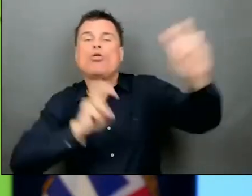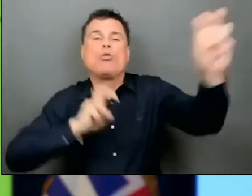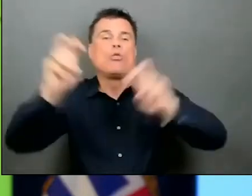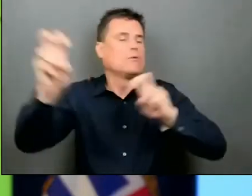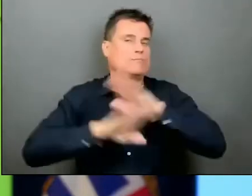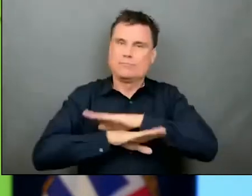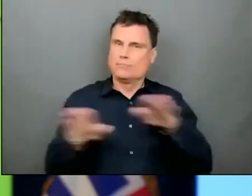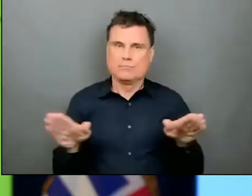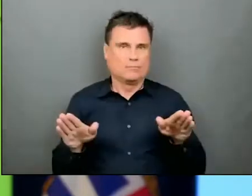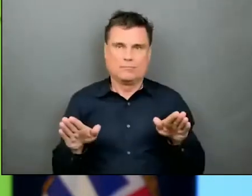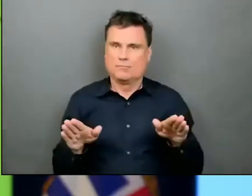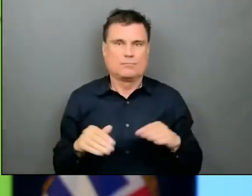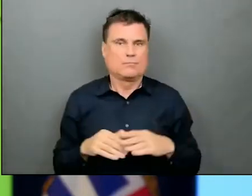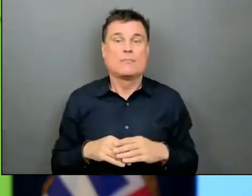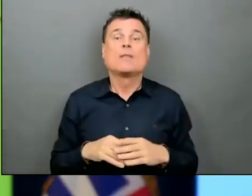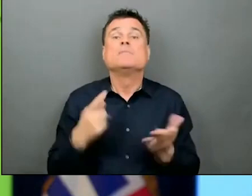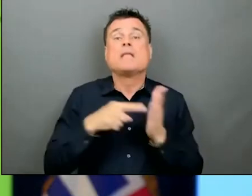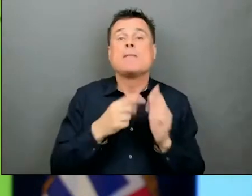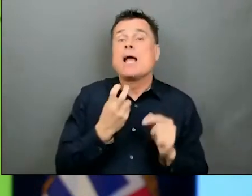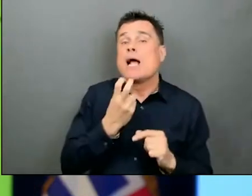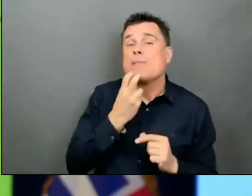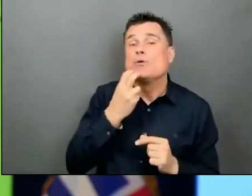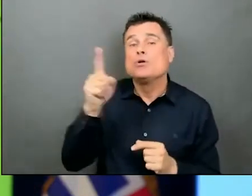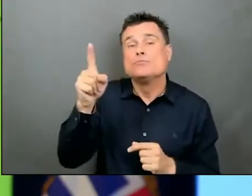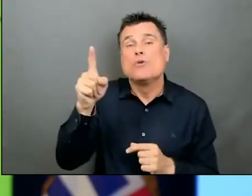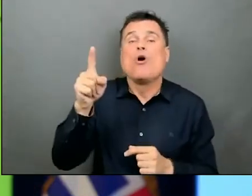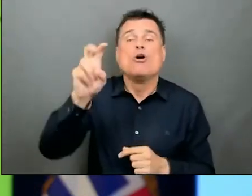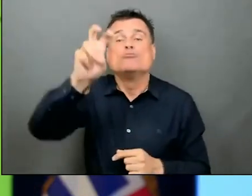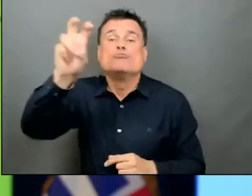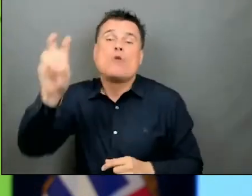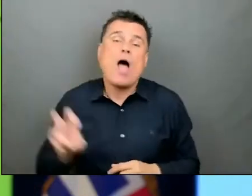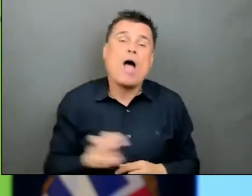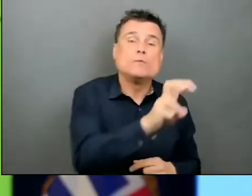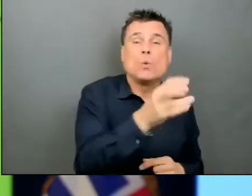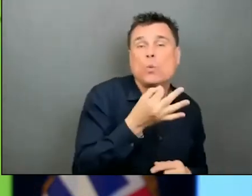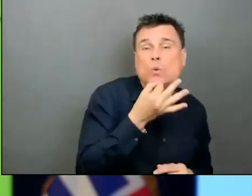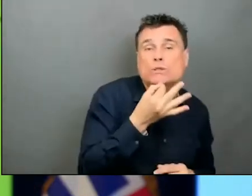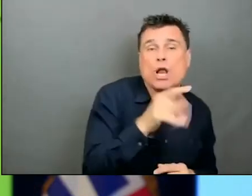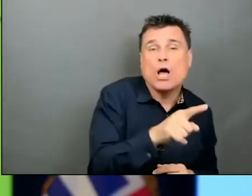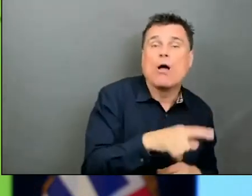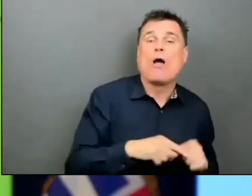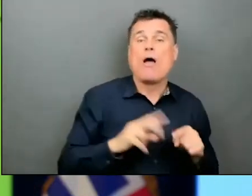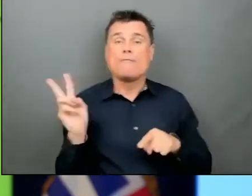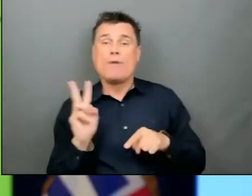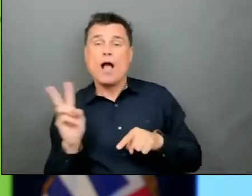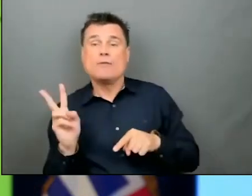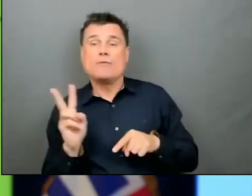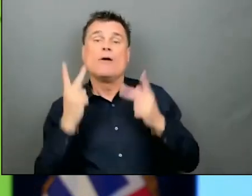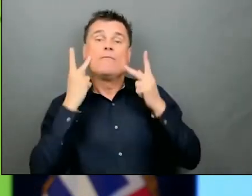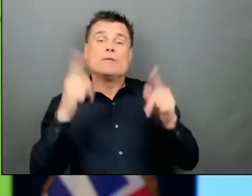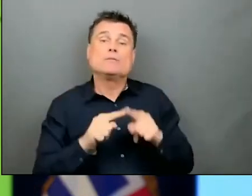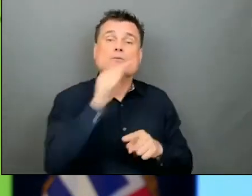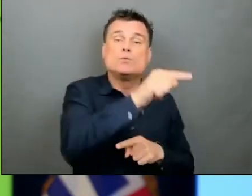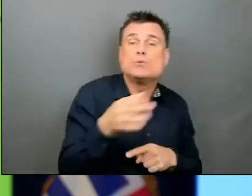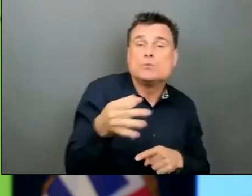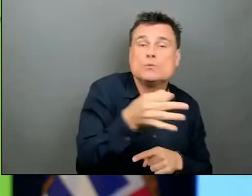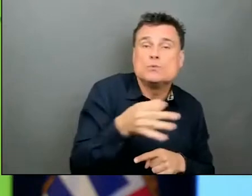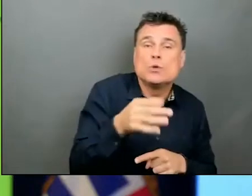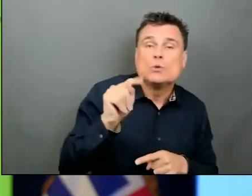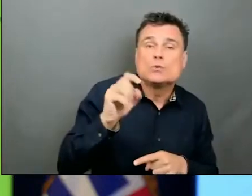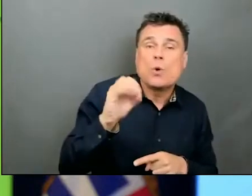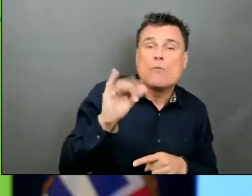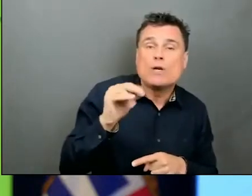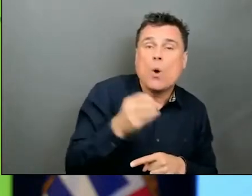For example, going from Kamloops to Whistler, or from Vancouver to Tofino. It will not apply to travel within the